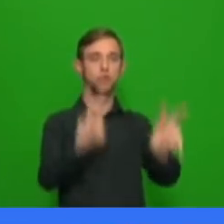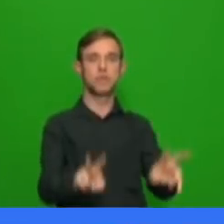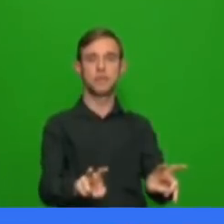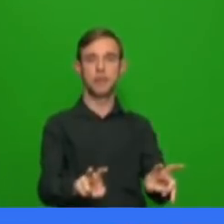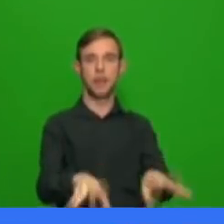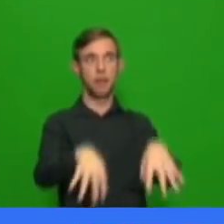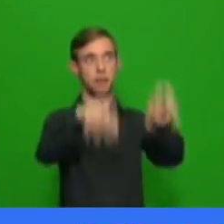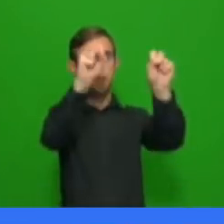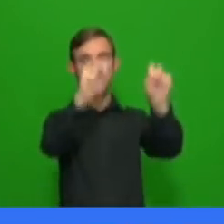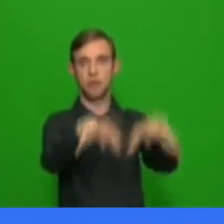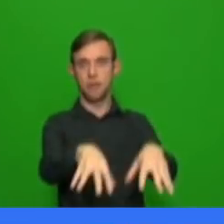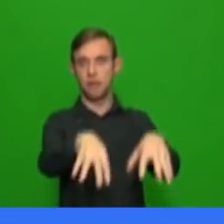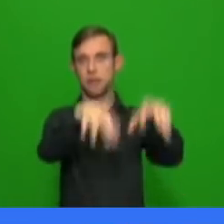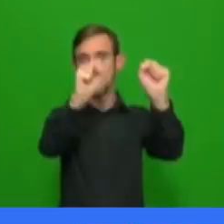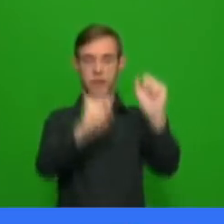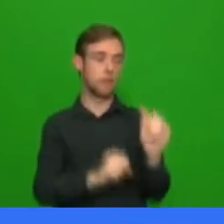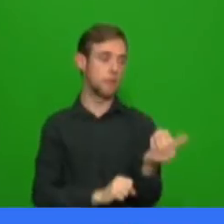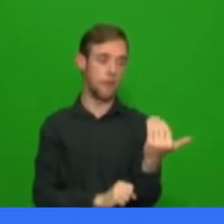looked at this before.